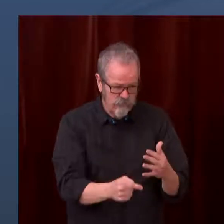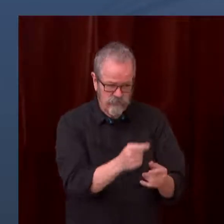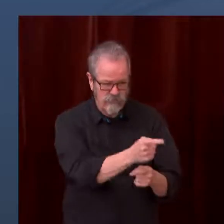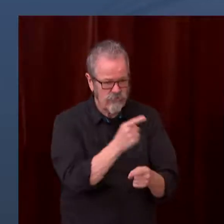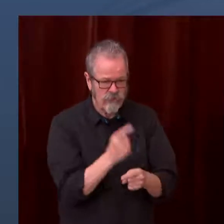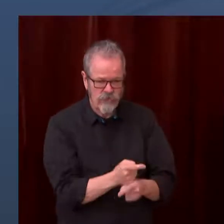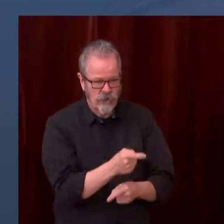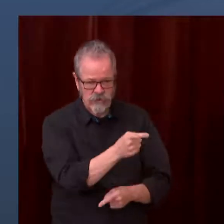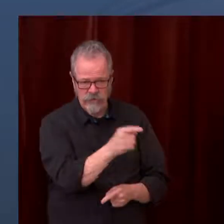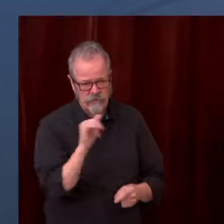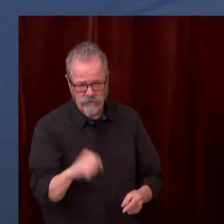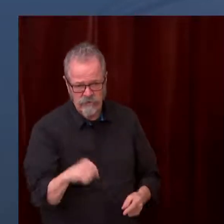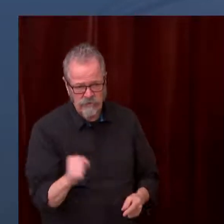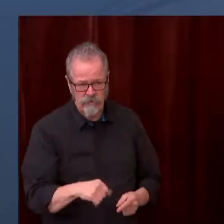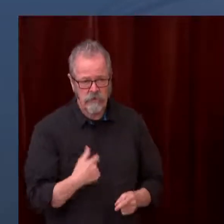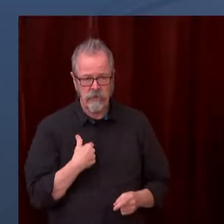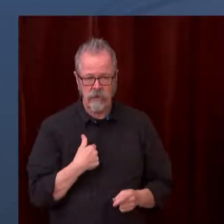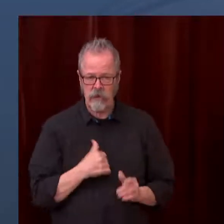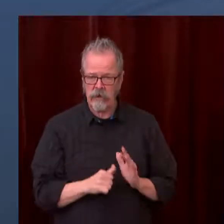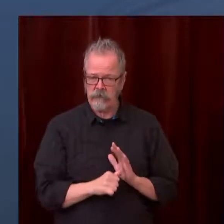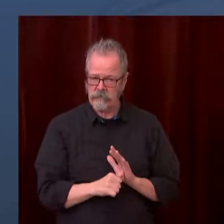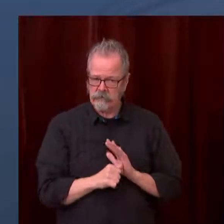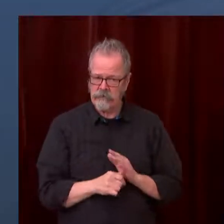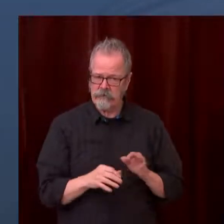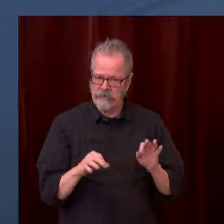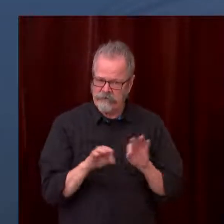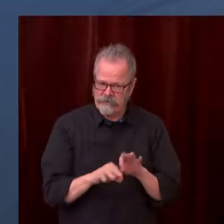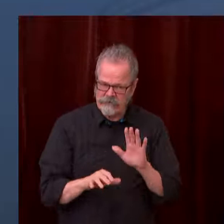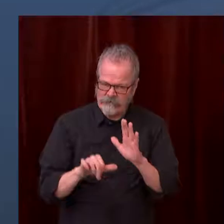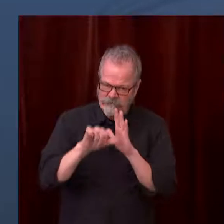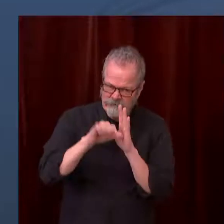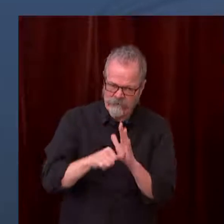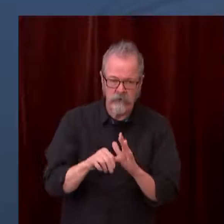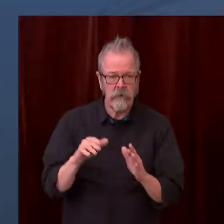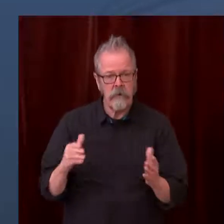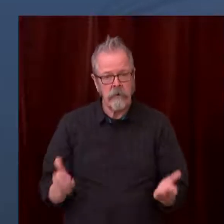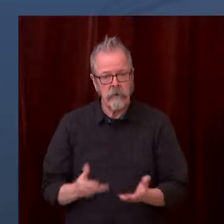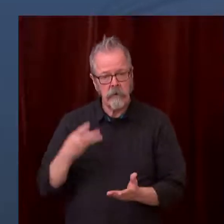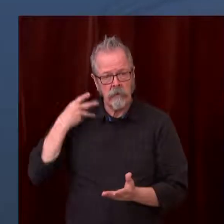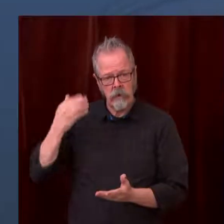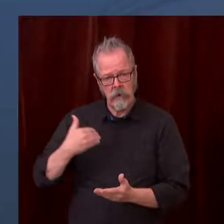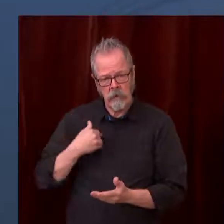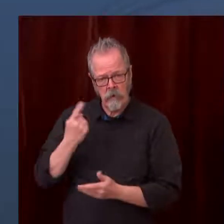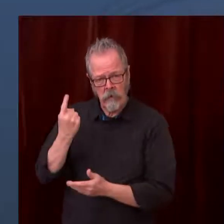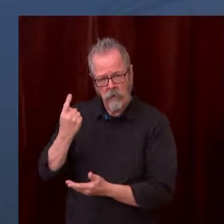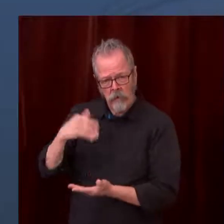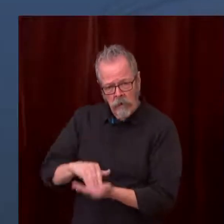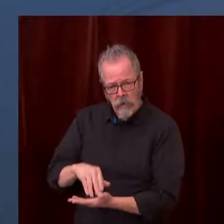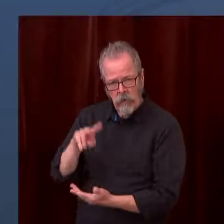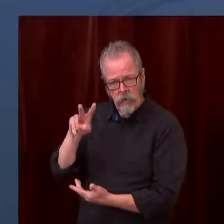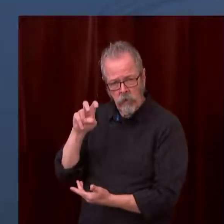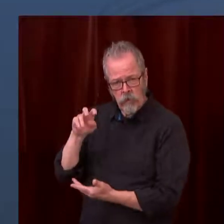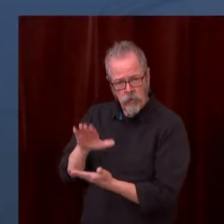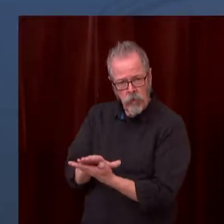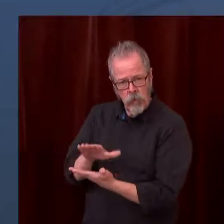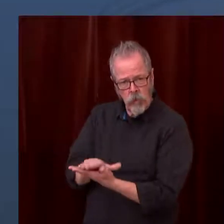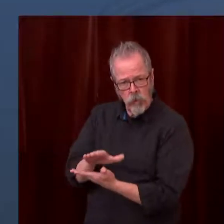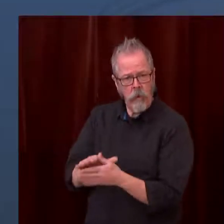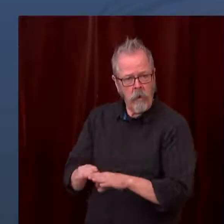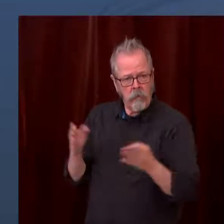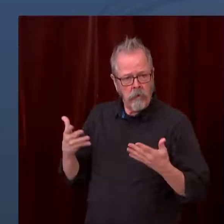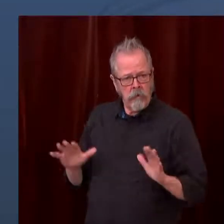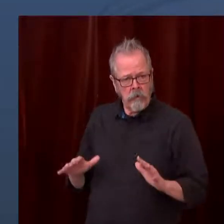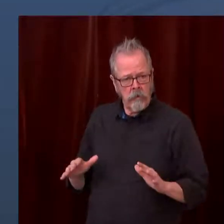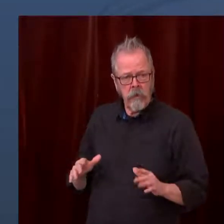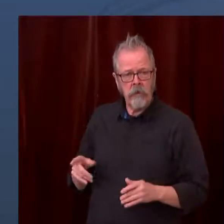over 400 schools in the state of Washington, educators, staff have figured out a way to have those protocols that have been